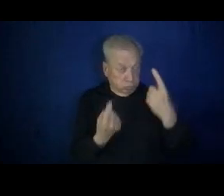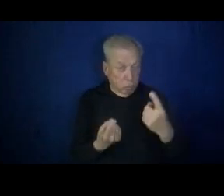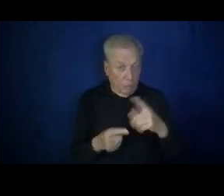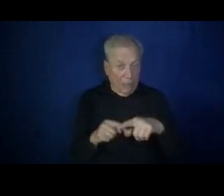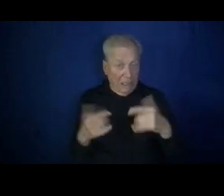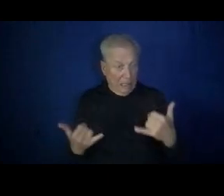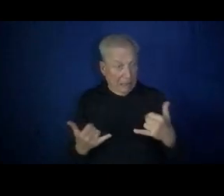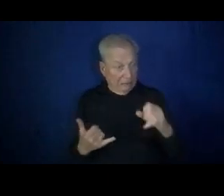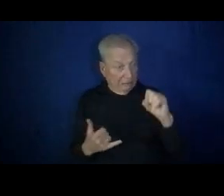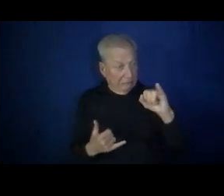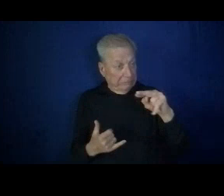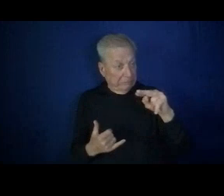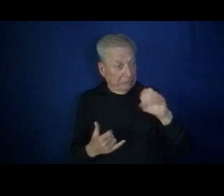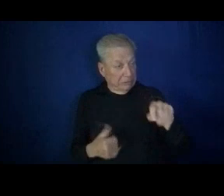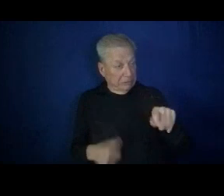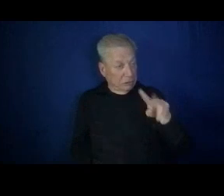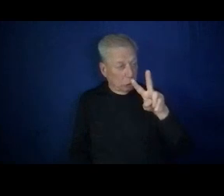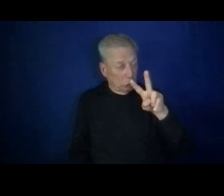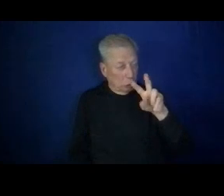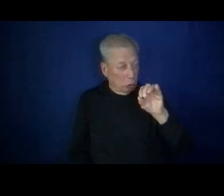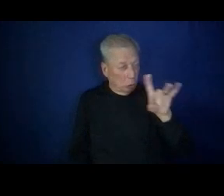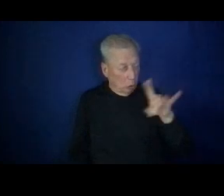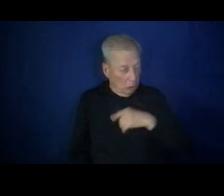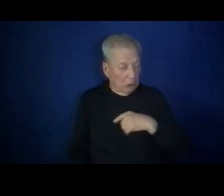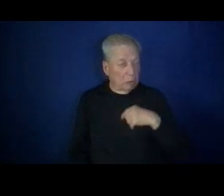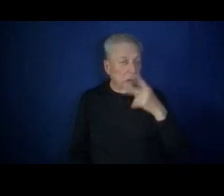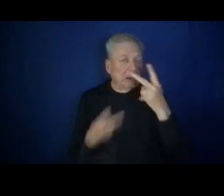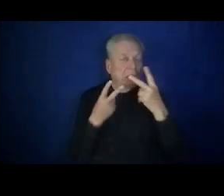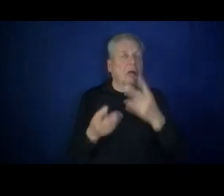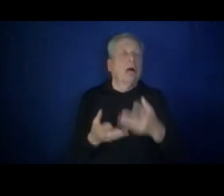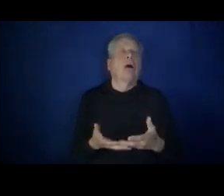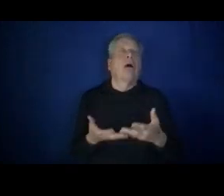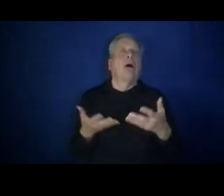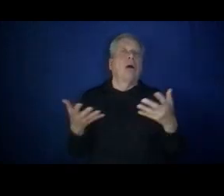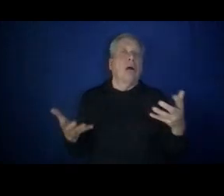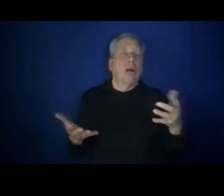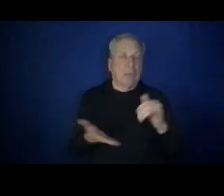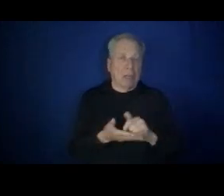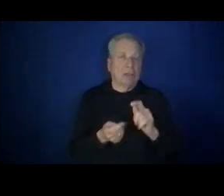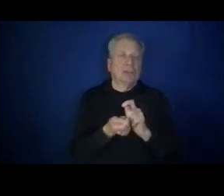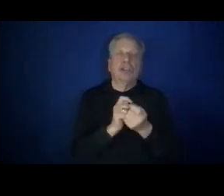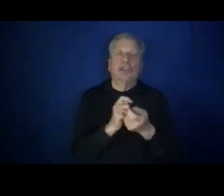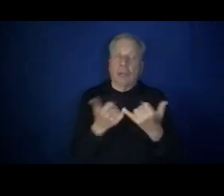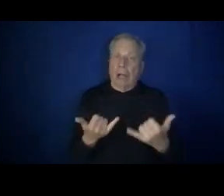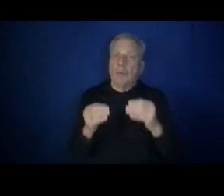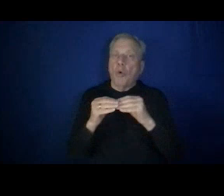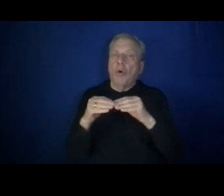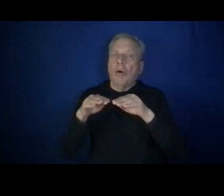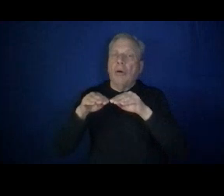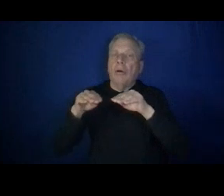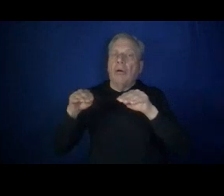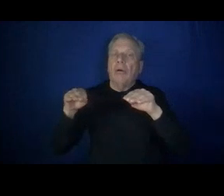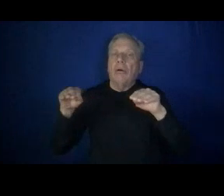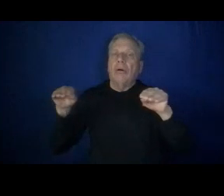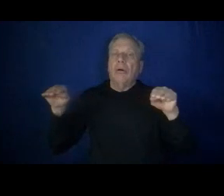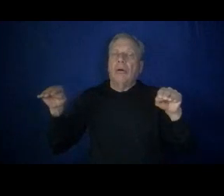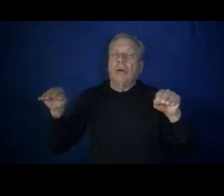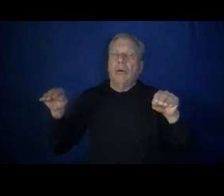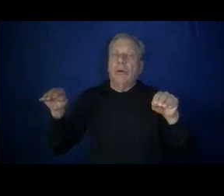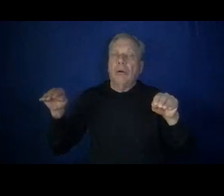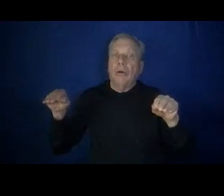about 2008, we're seeing a leveling off of this growth. It's still growing, but not nearly as fast as